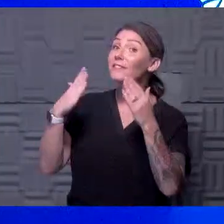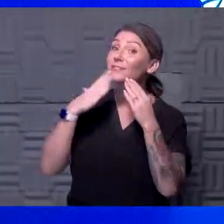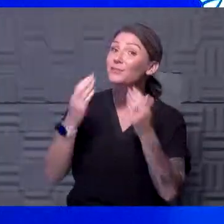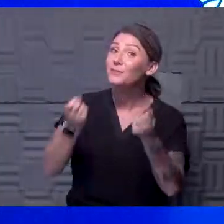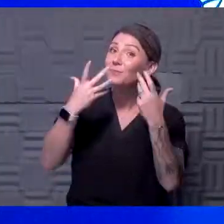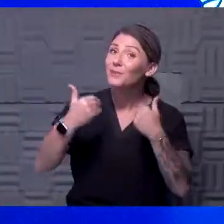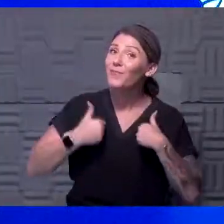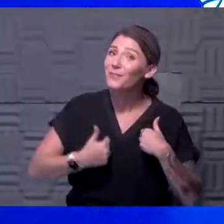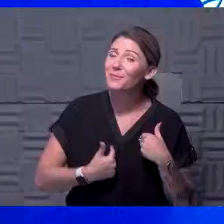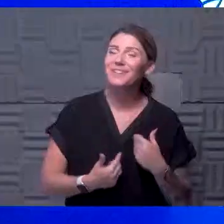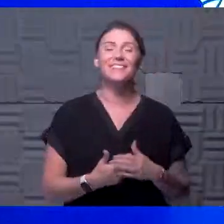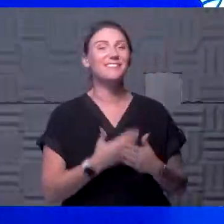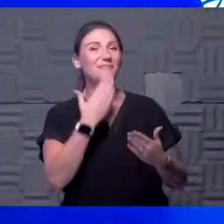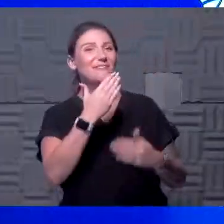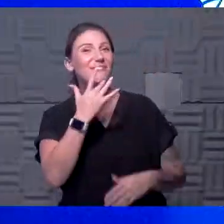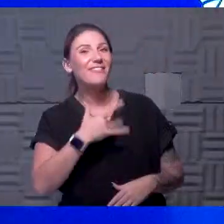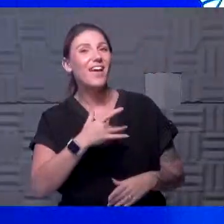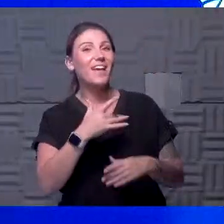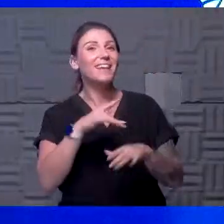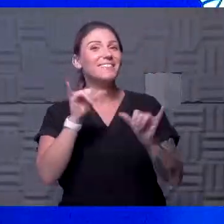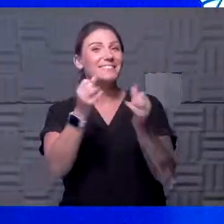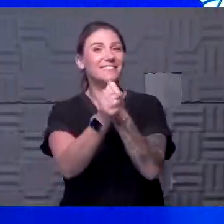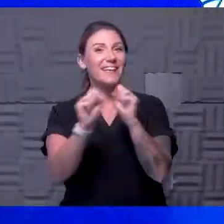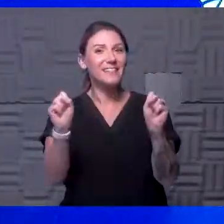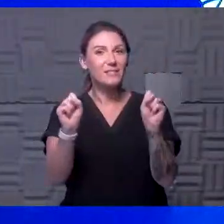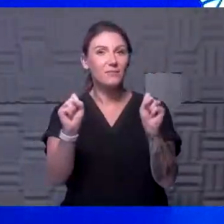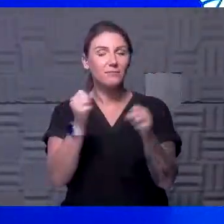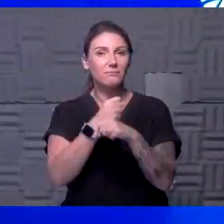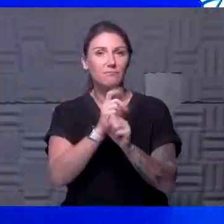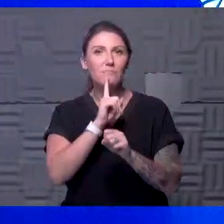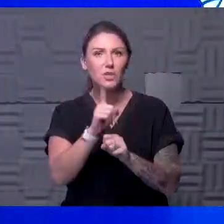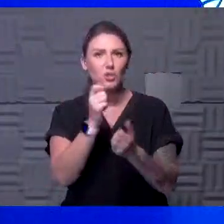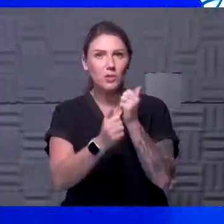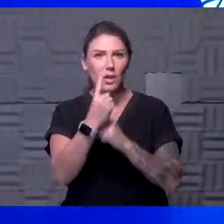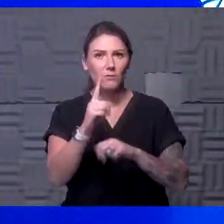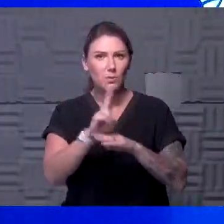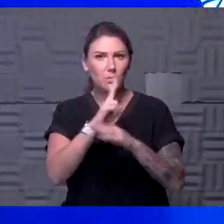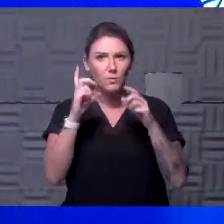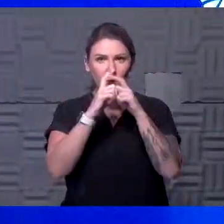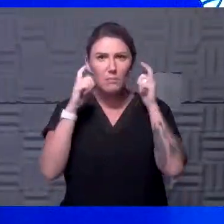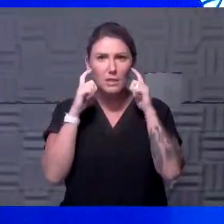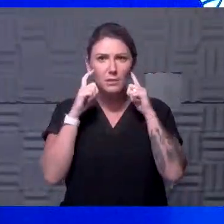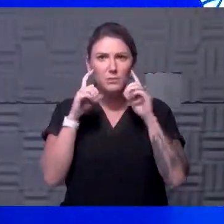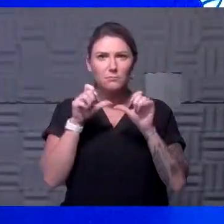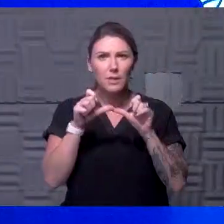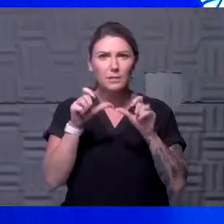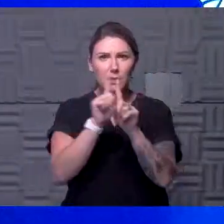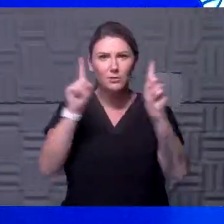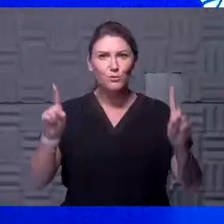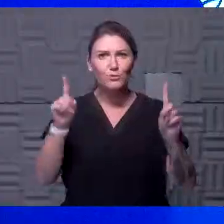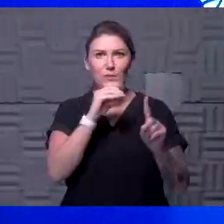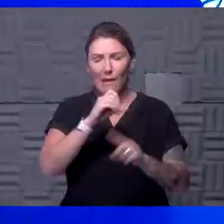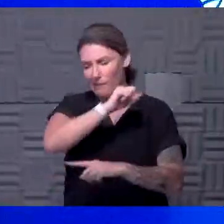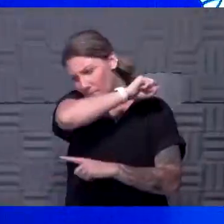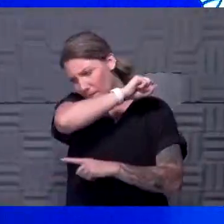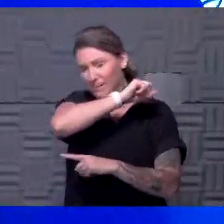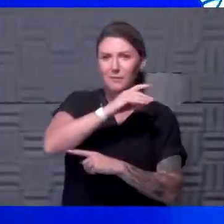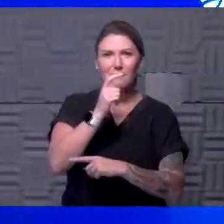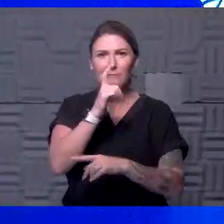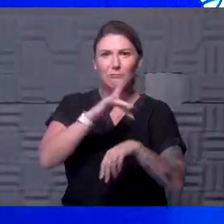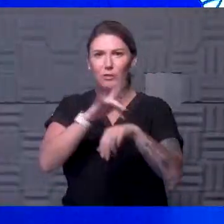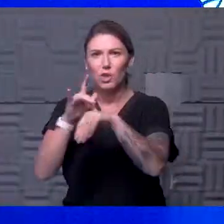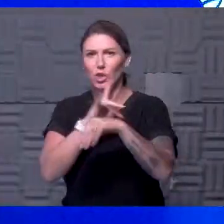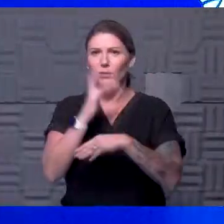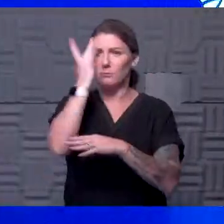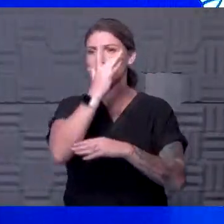me. Good luck to you. Stay safe out there. Make sure everybody around you wears a mask. Maintain social distancing, cough into your elbow. Don't